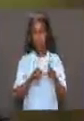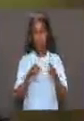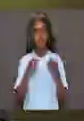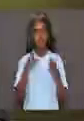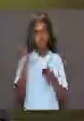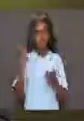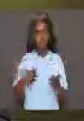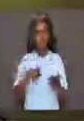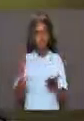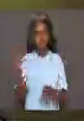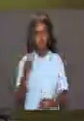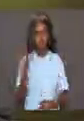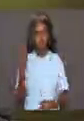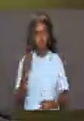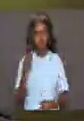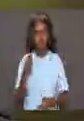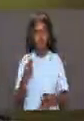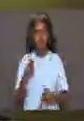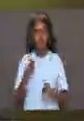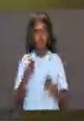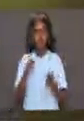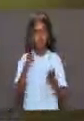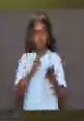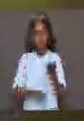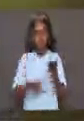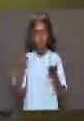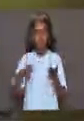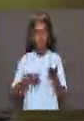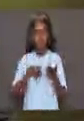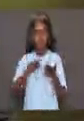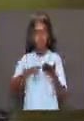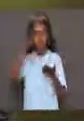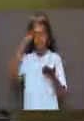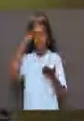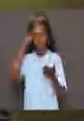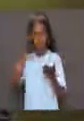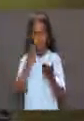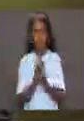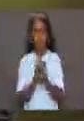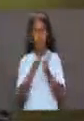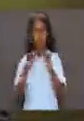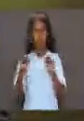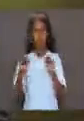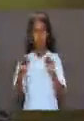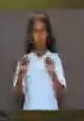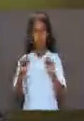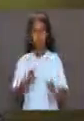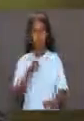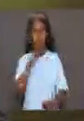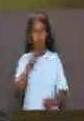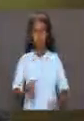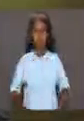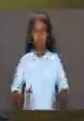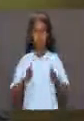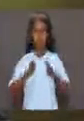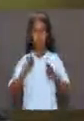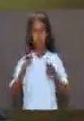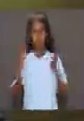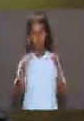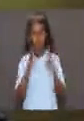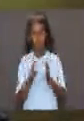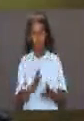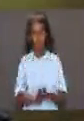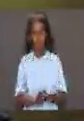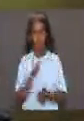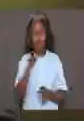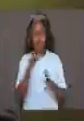will use what we have learned to solve real-life problems. If you are ready, students,